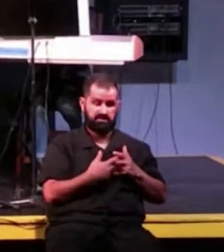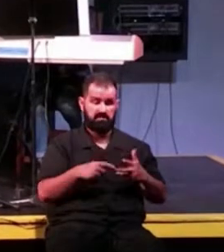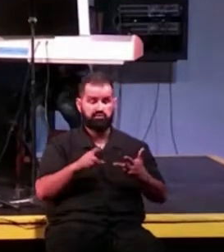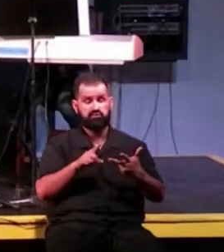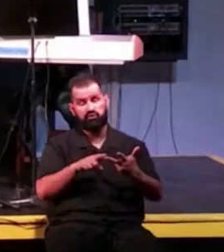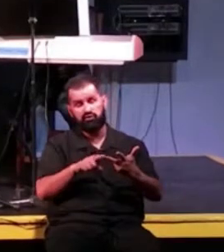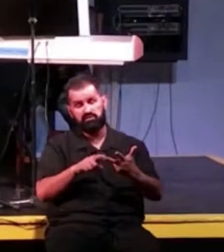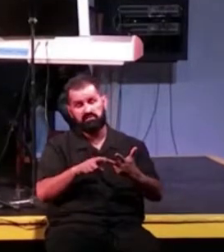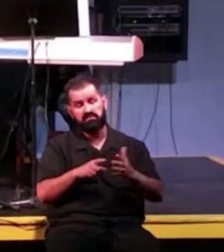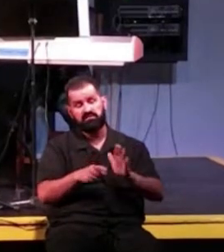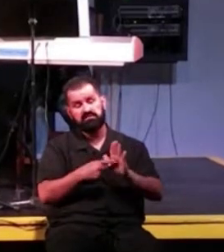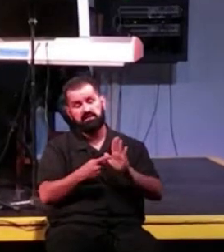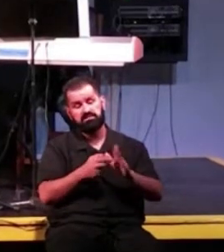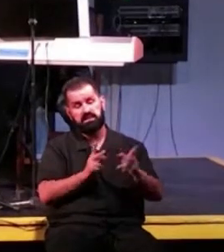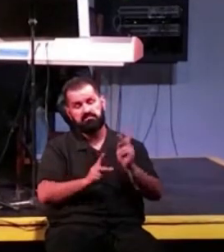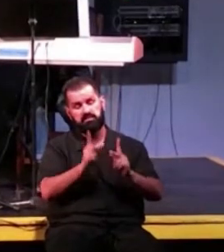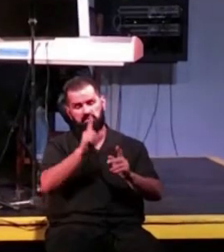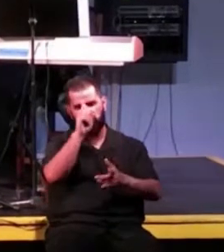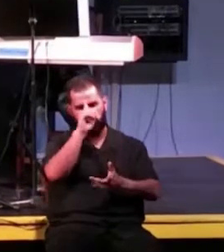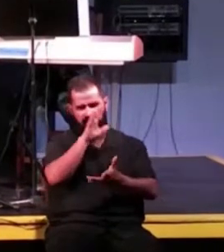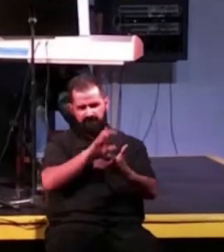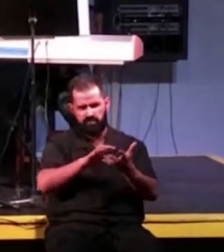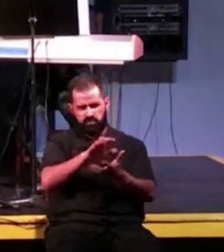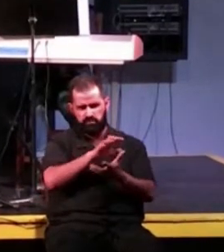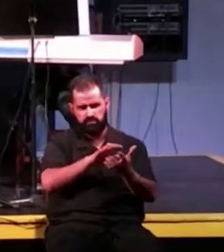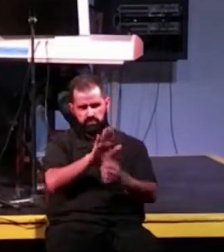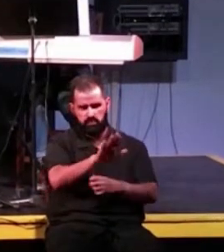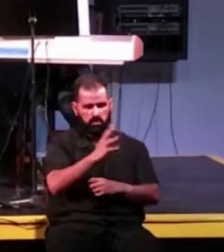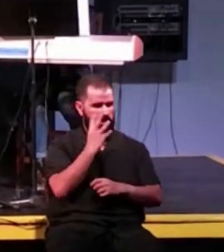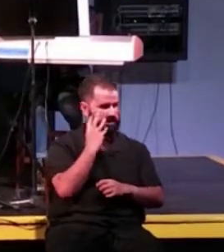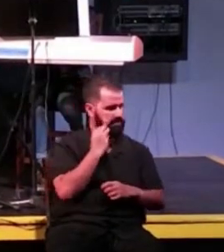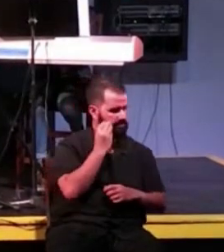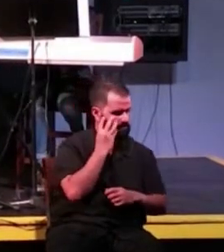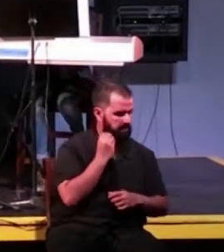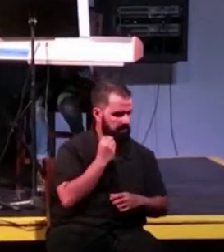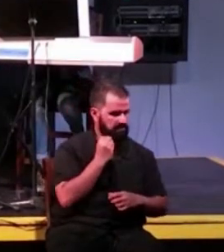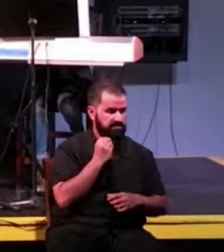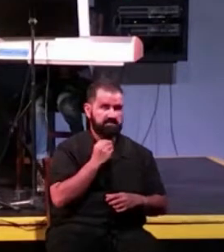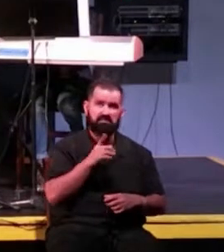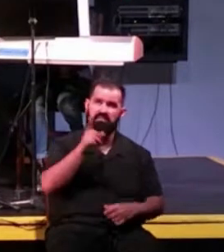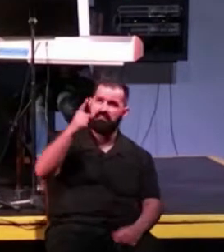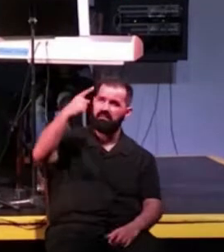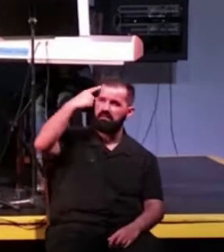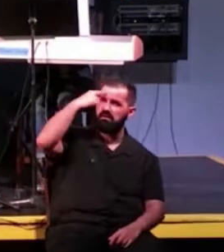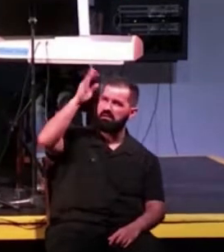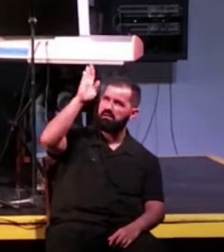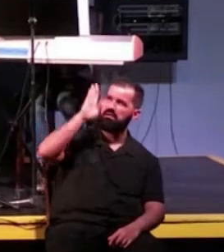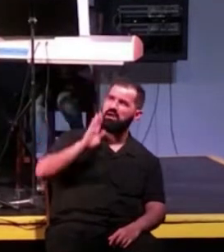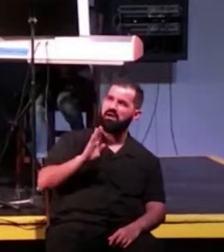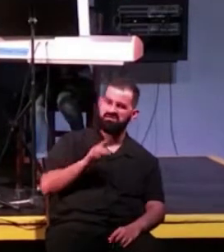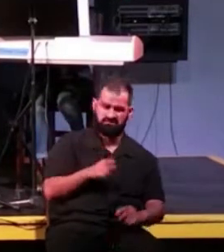is you can also confuse and compare your experience in life with the character of God.